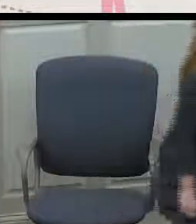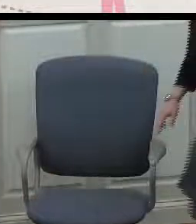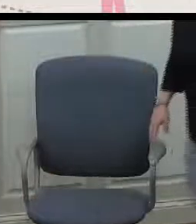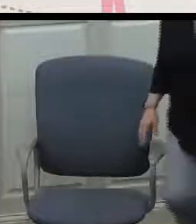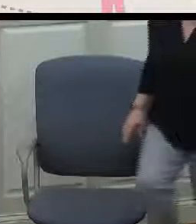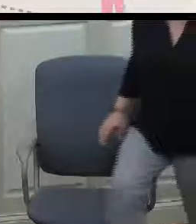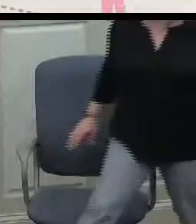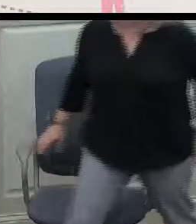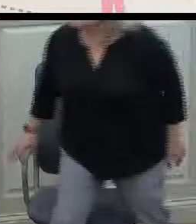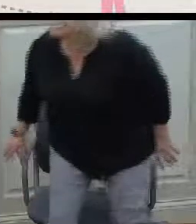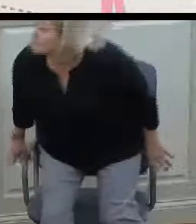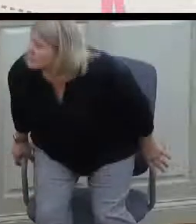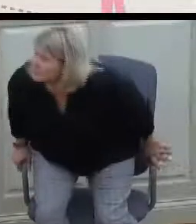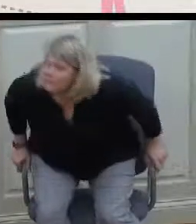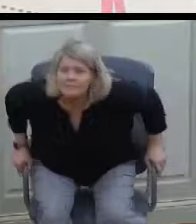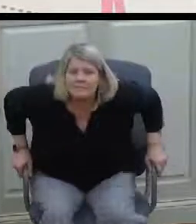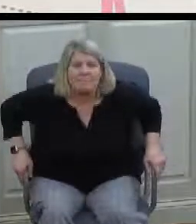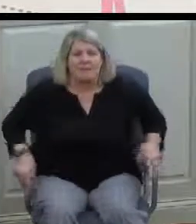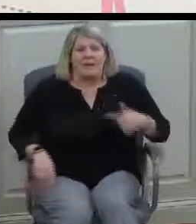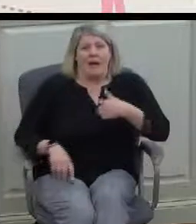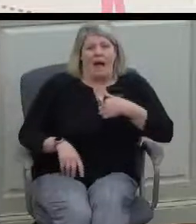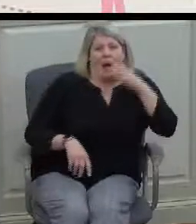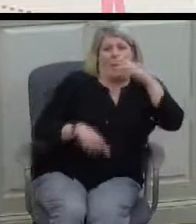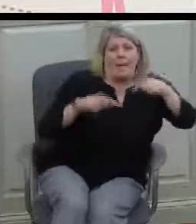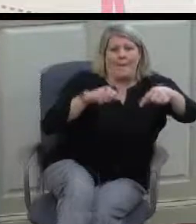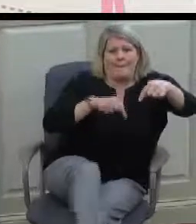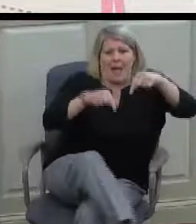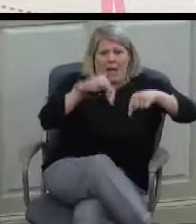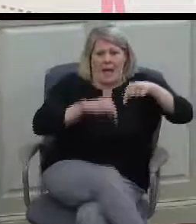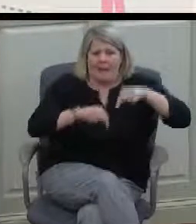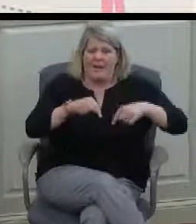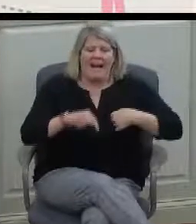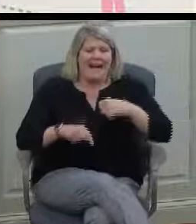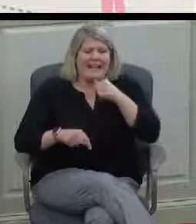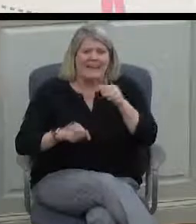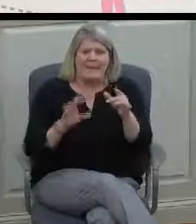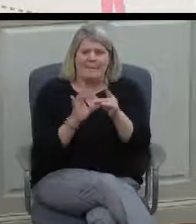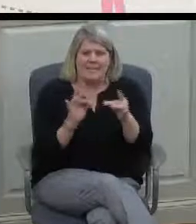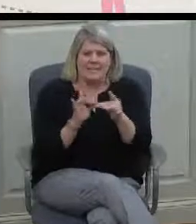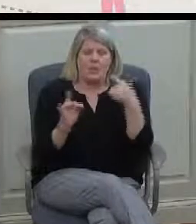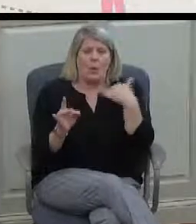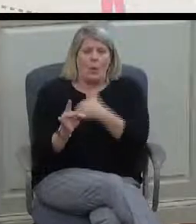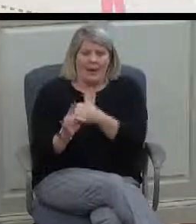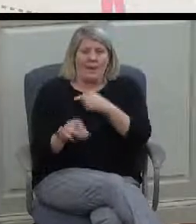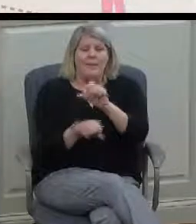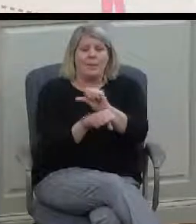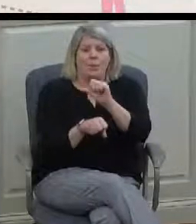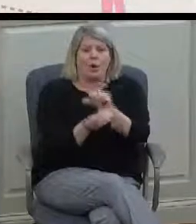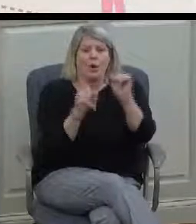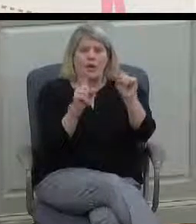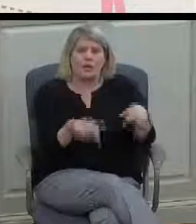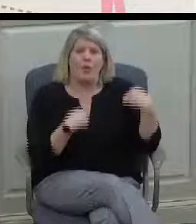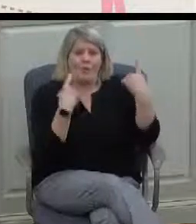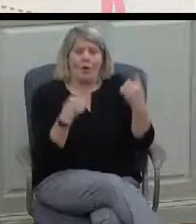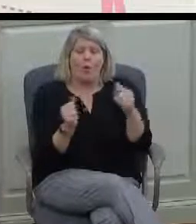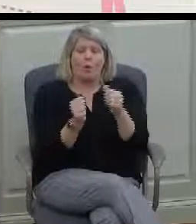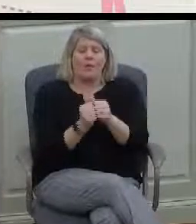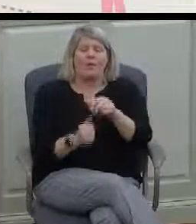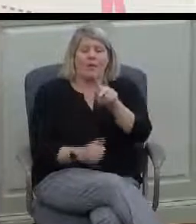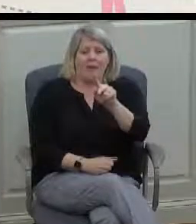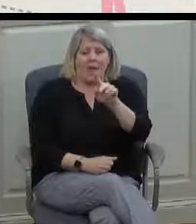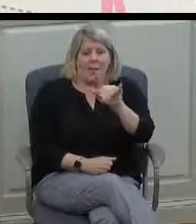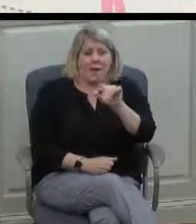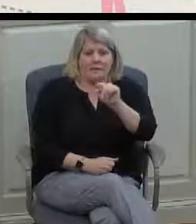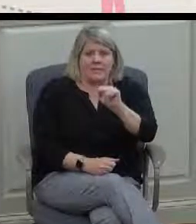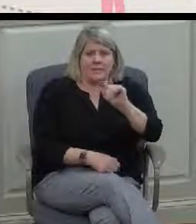step first. I failed to mention earlier, we have been working with KYTC along the way, coordinating with